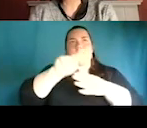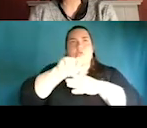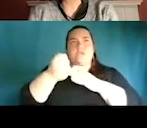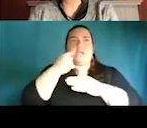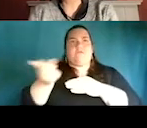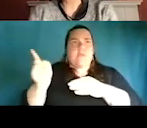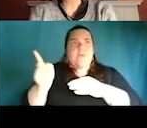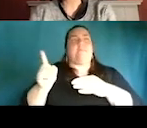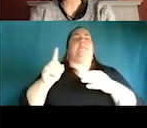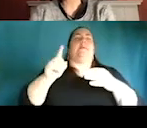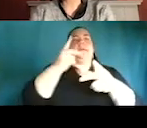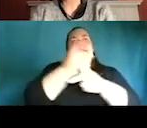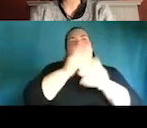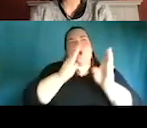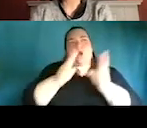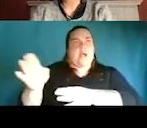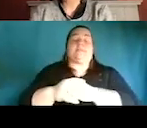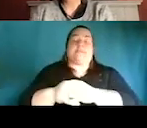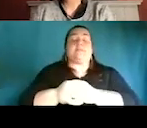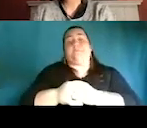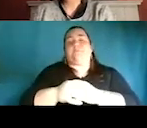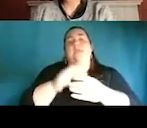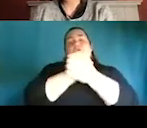Congratulations to these four School of Engineering awardees.